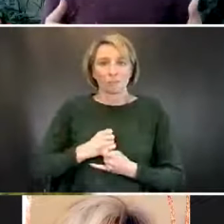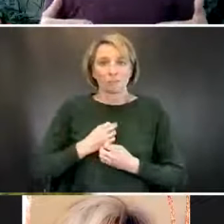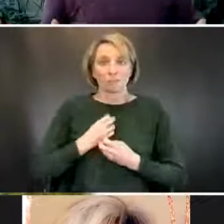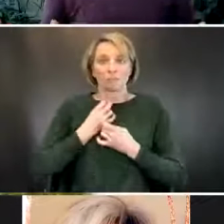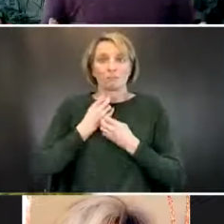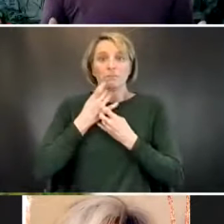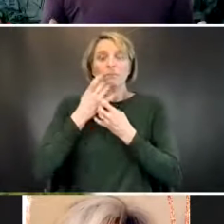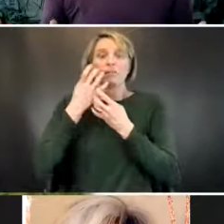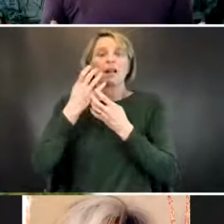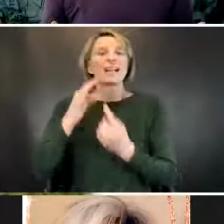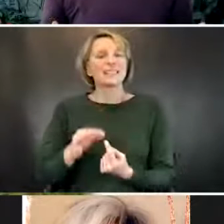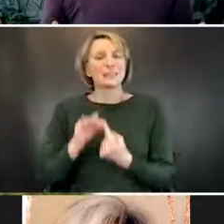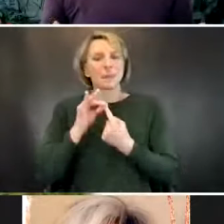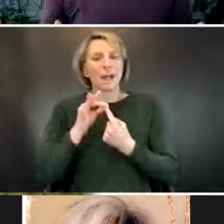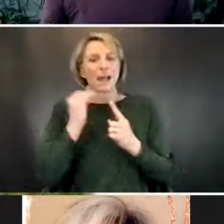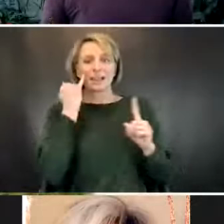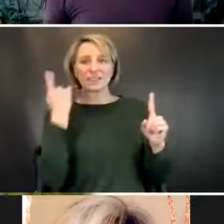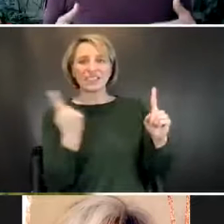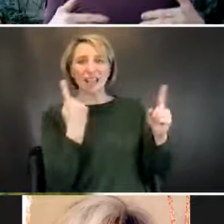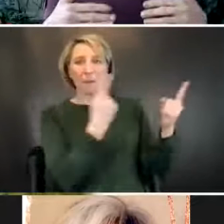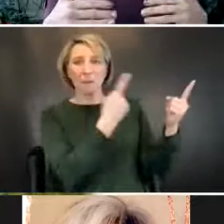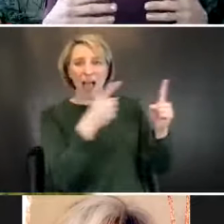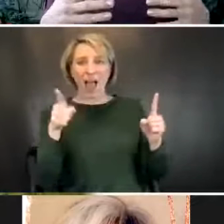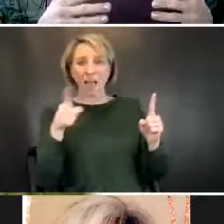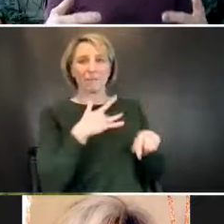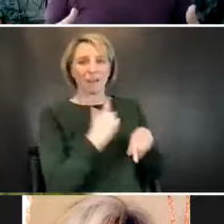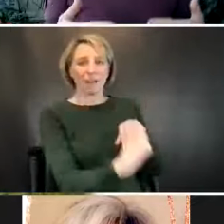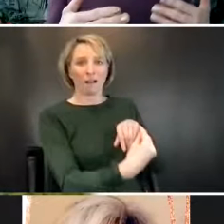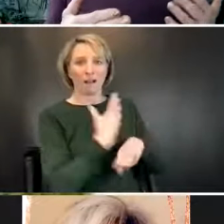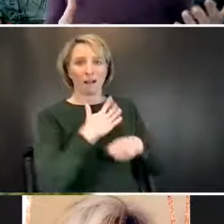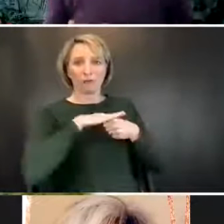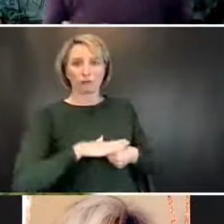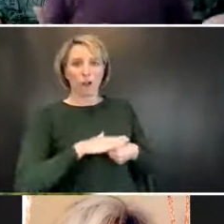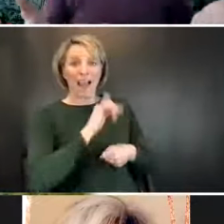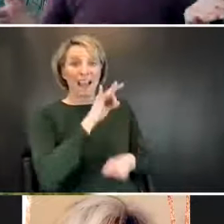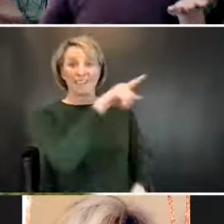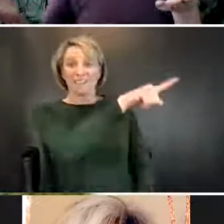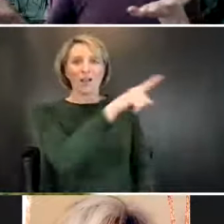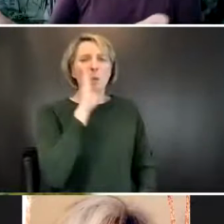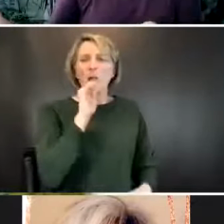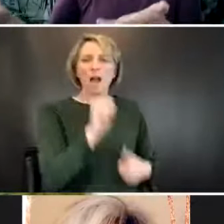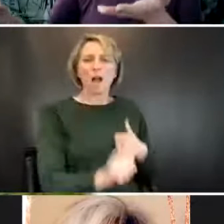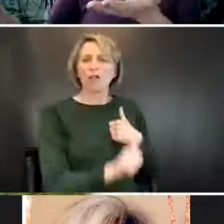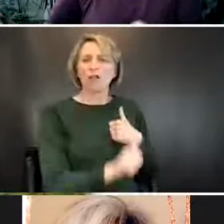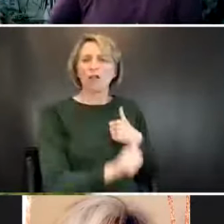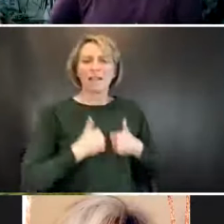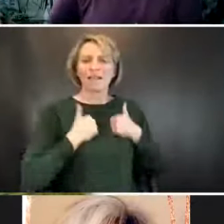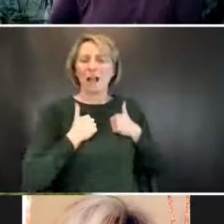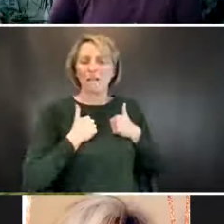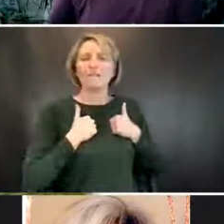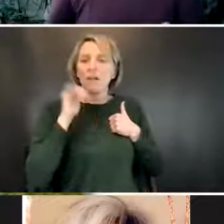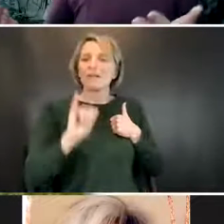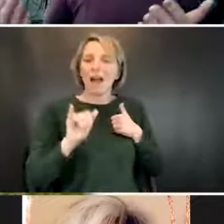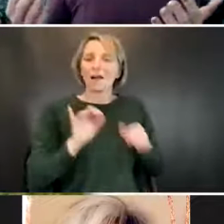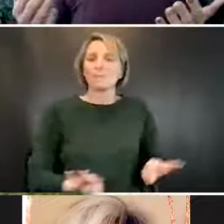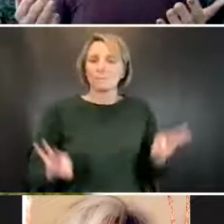isn't life-threatening. So in the example of being on safari and coming face to face with